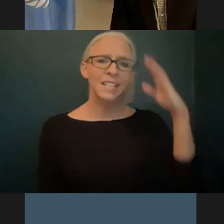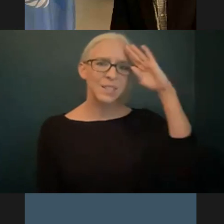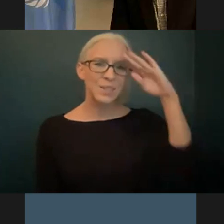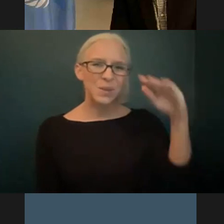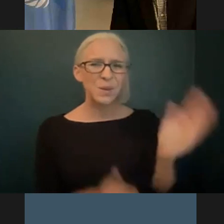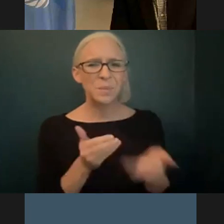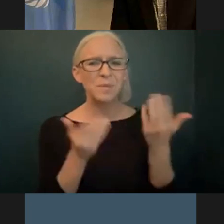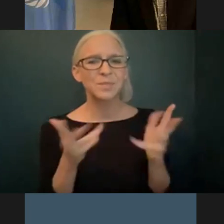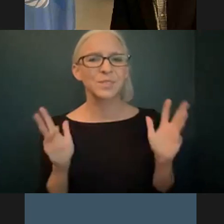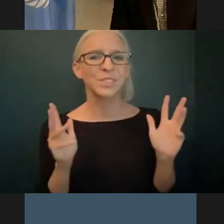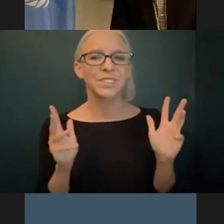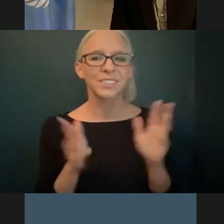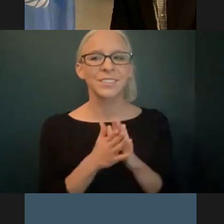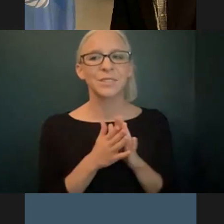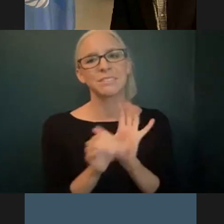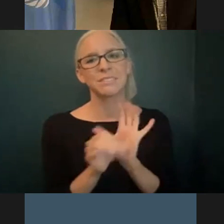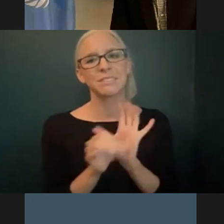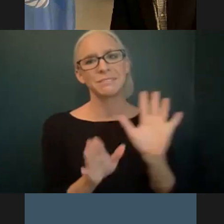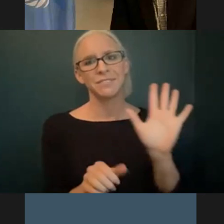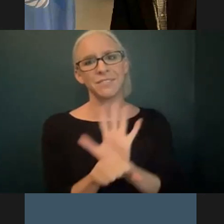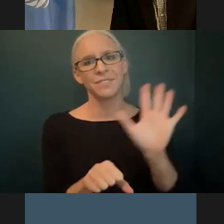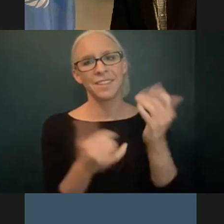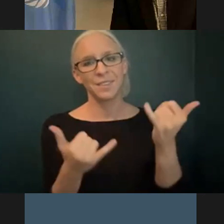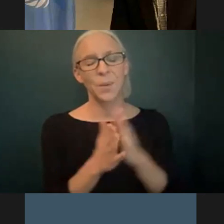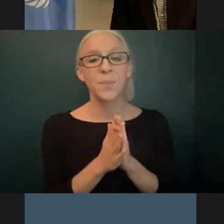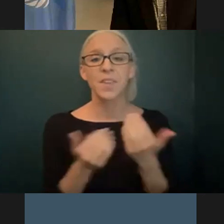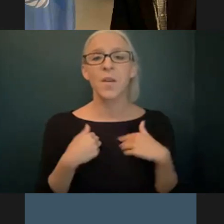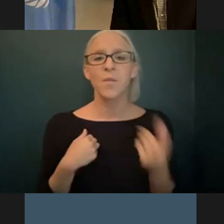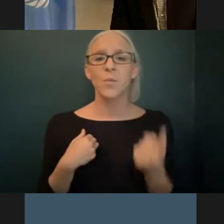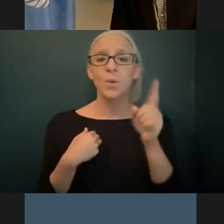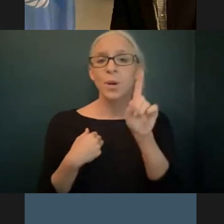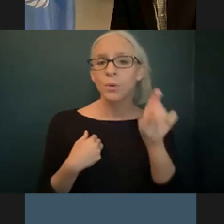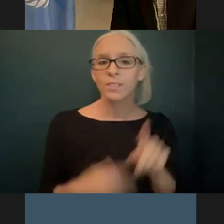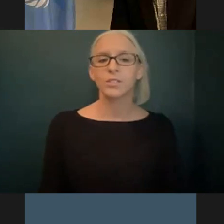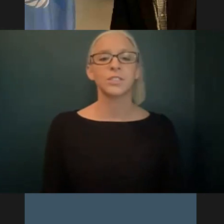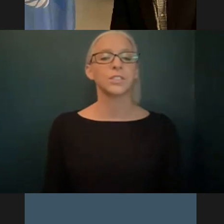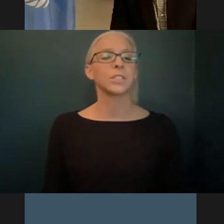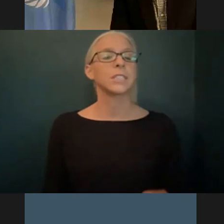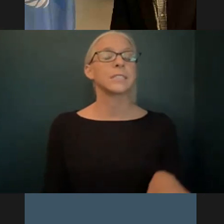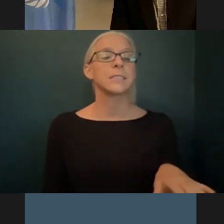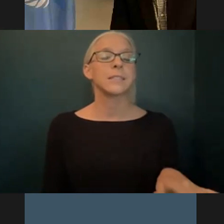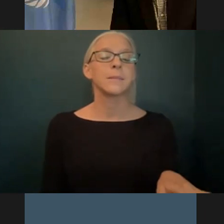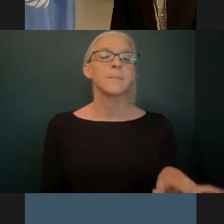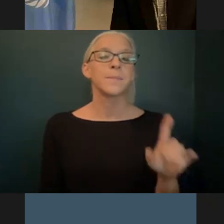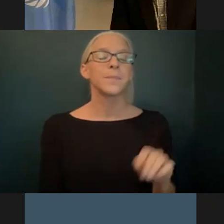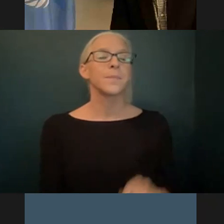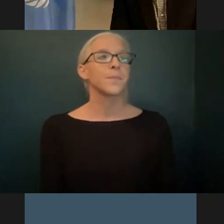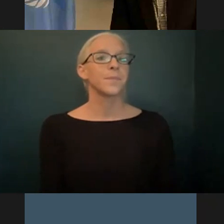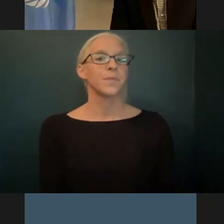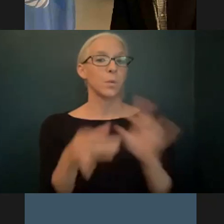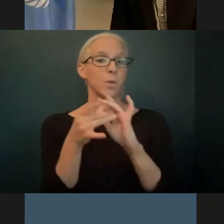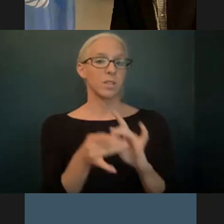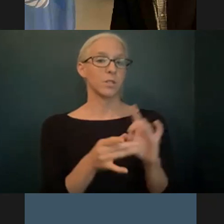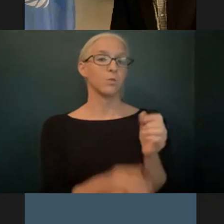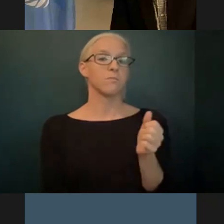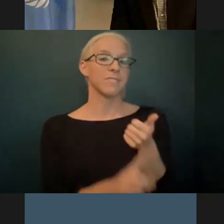it's almost five. It's 5 o'clock already. But I do have one question that we got from the public, doctor, and it's about self-tests.